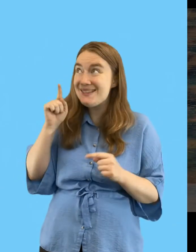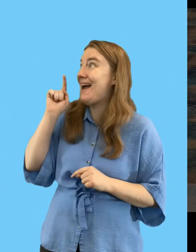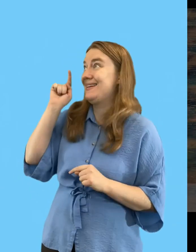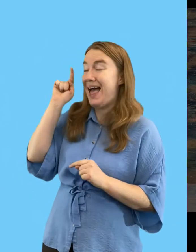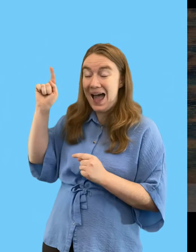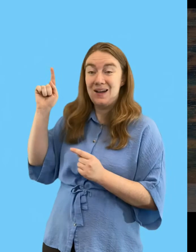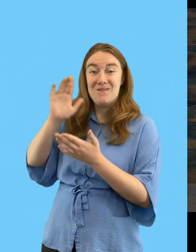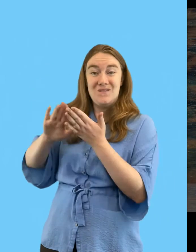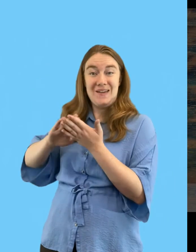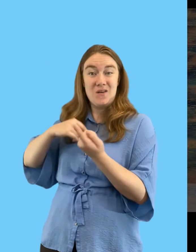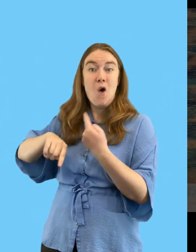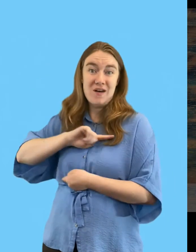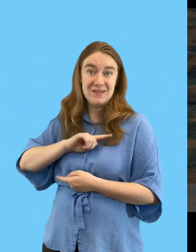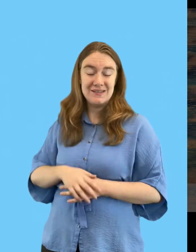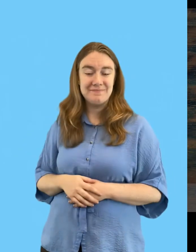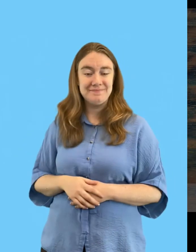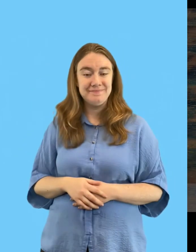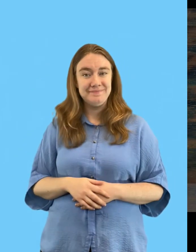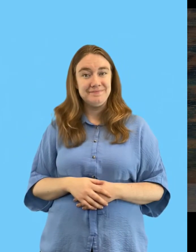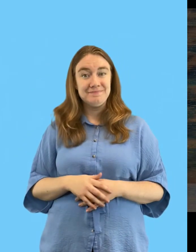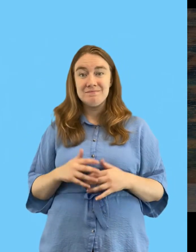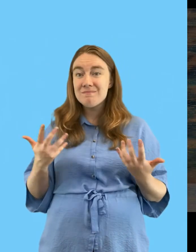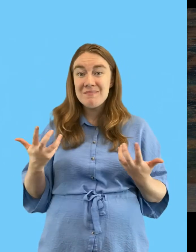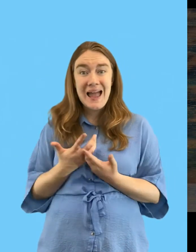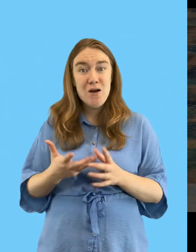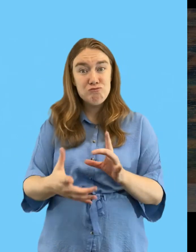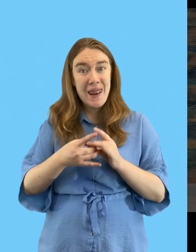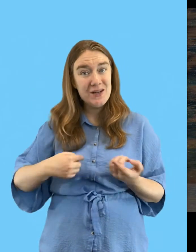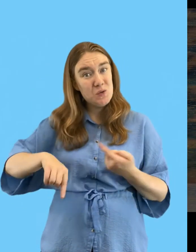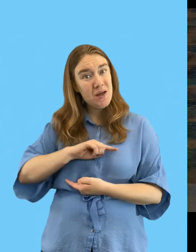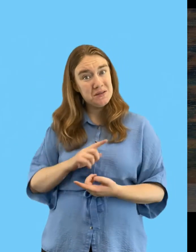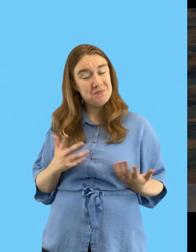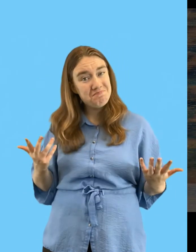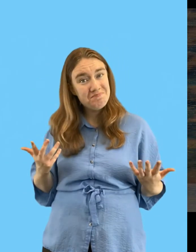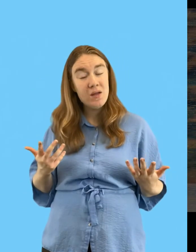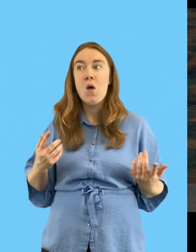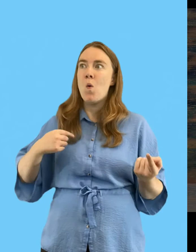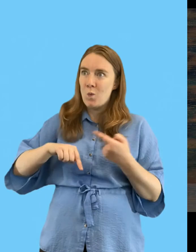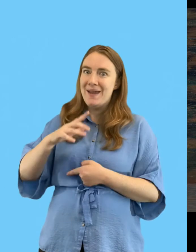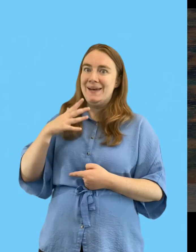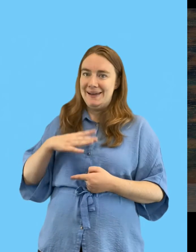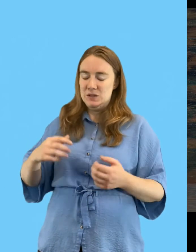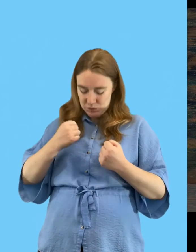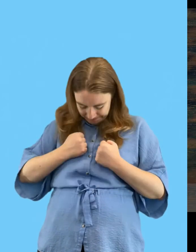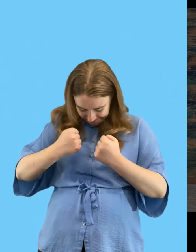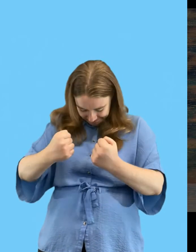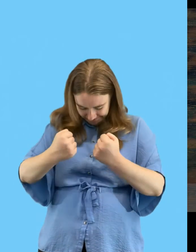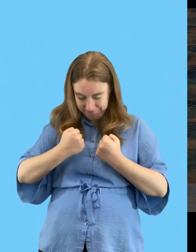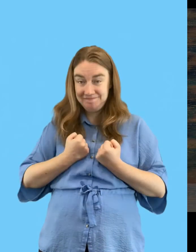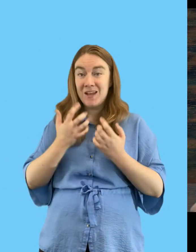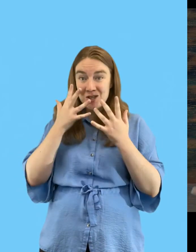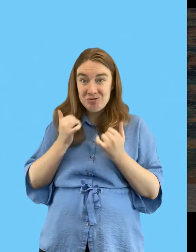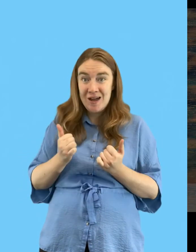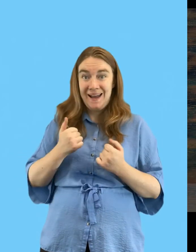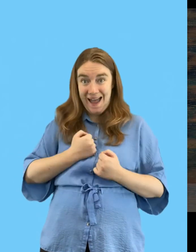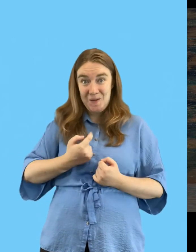Well, I think the implications for us this morning are pretty clear. We need to compare our accounts. We